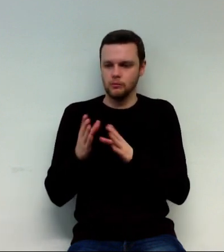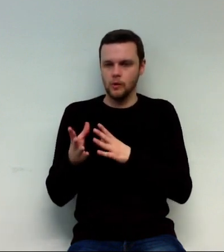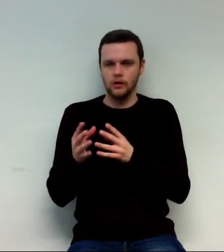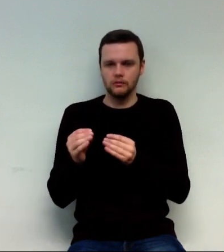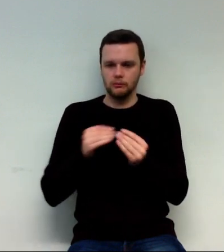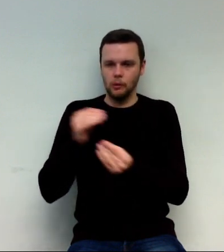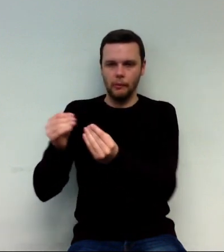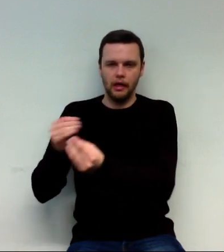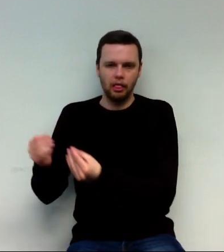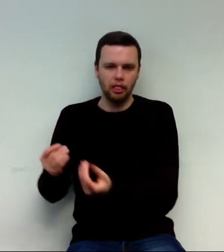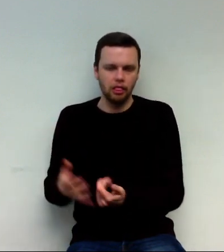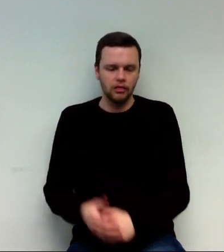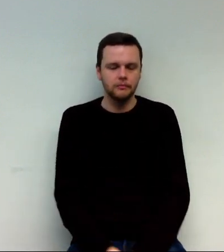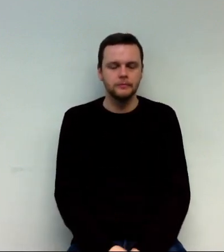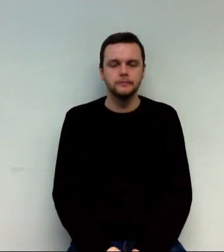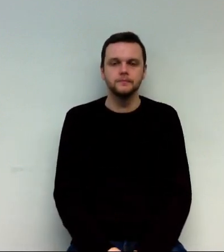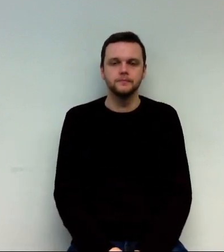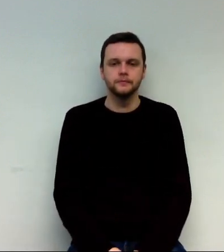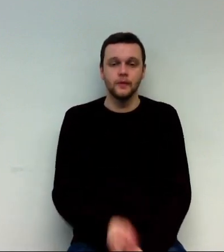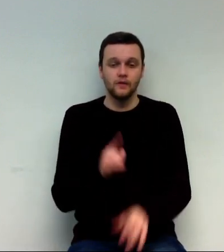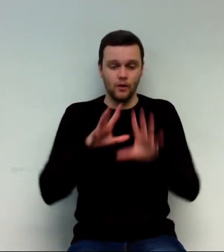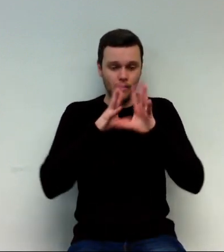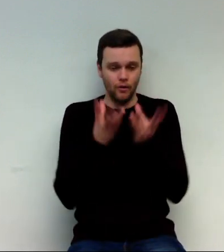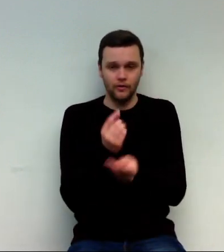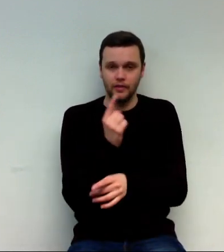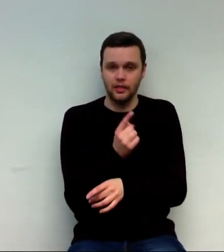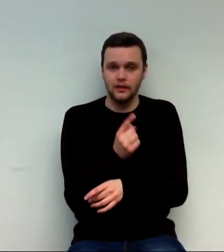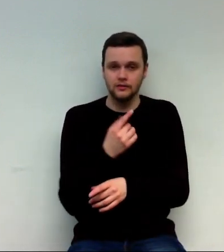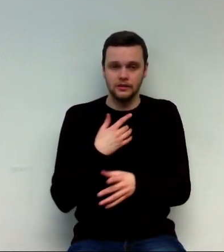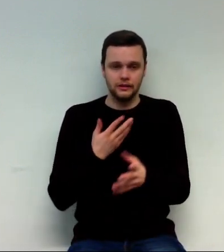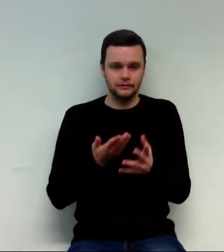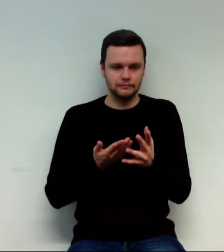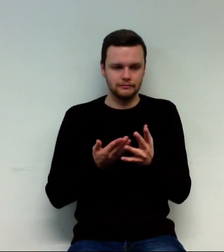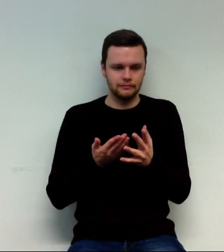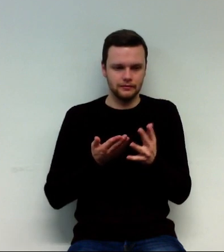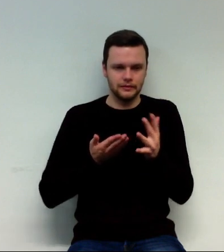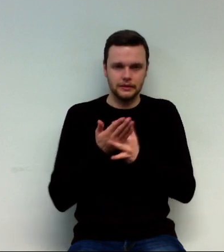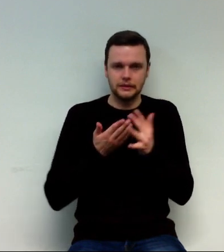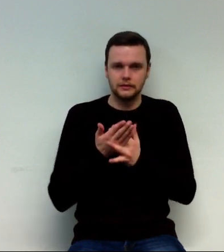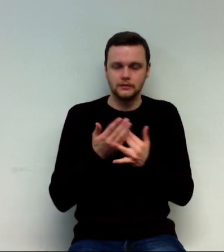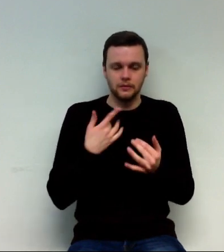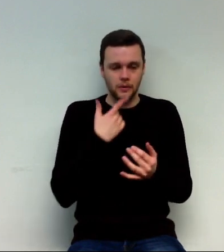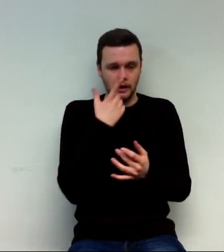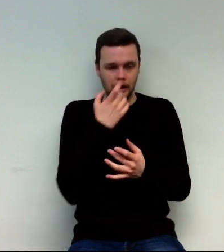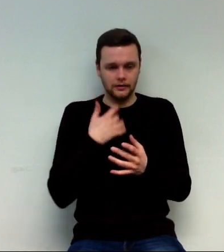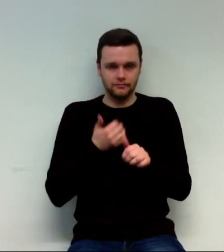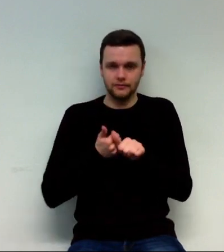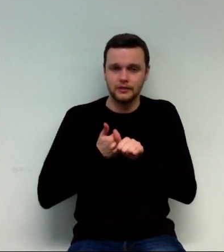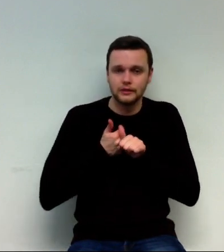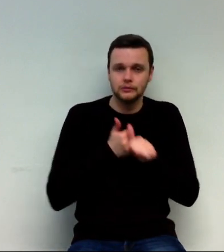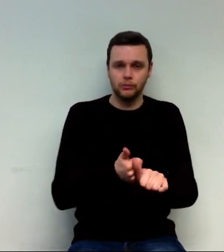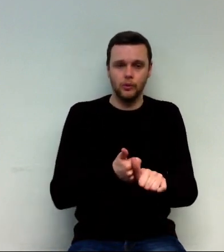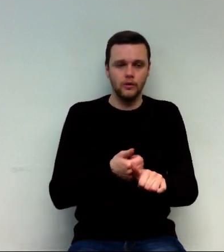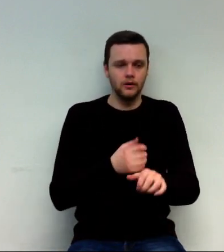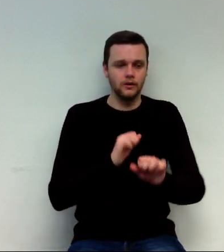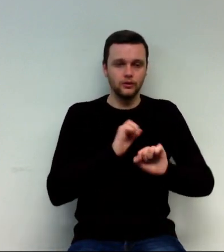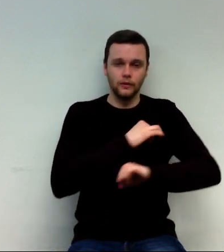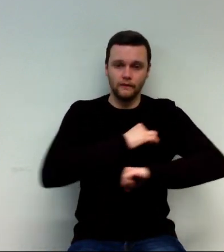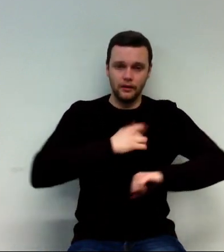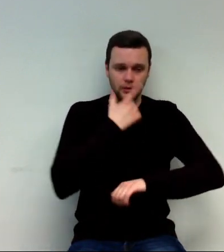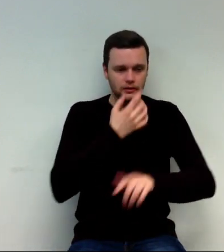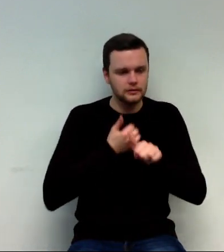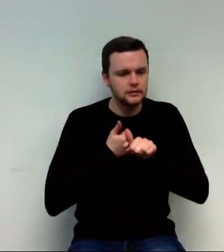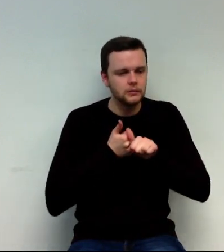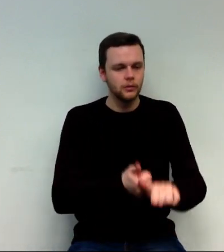And when it comes to any of these accessible performance types or adaptations, we're here to support you. Your venue's here to support you. But when